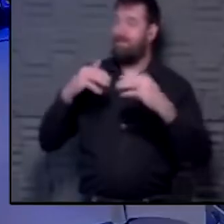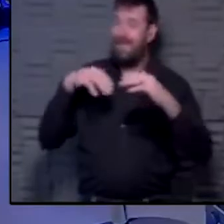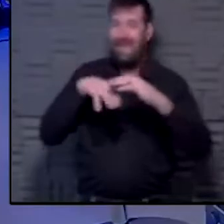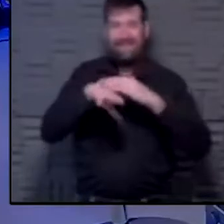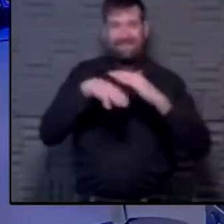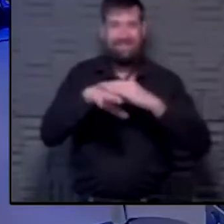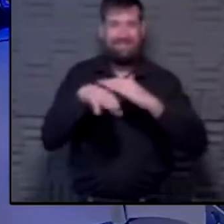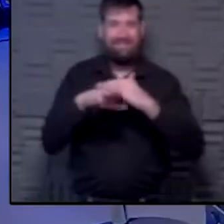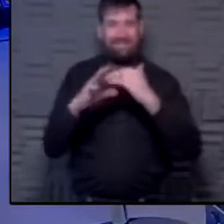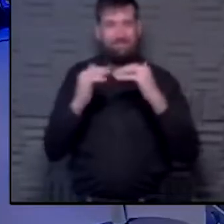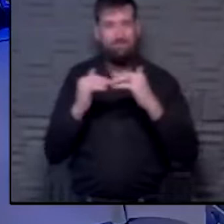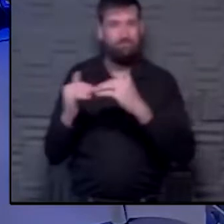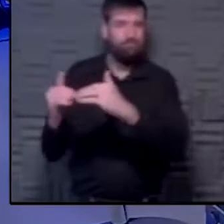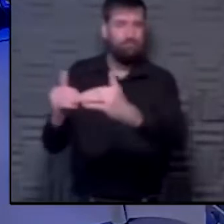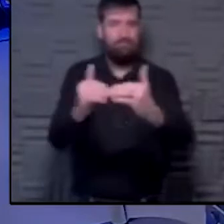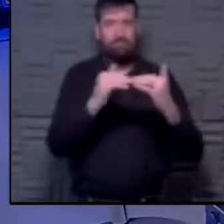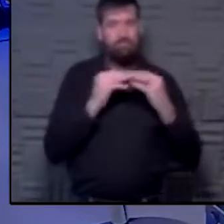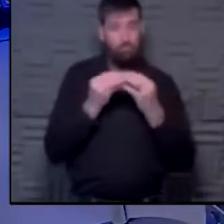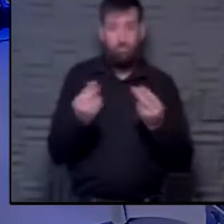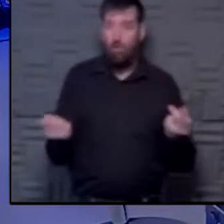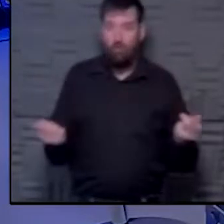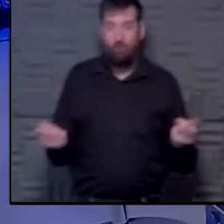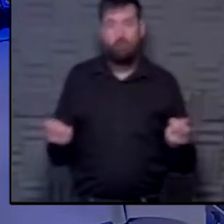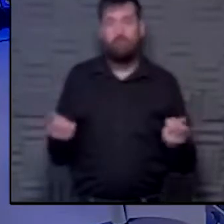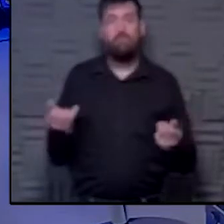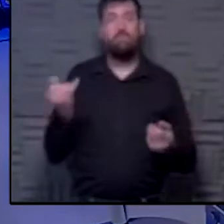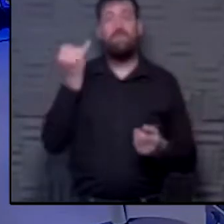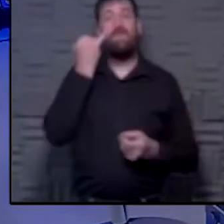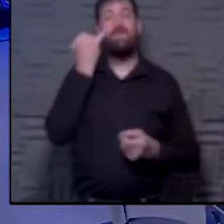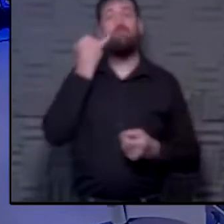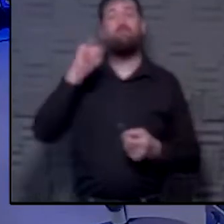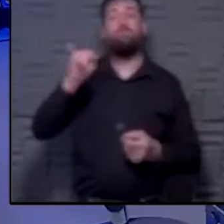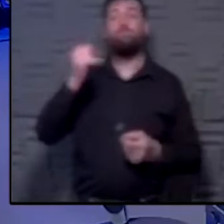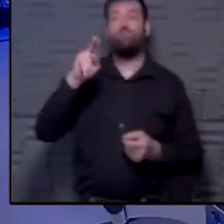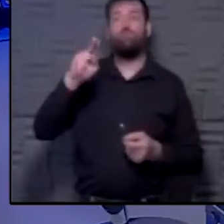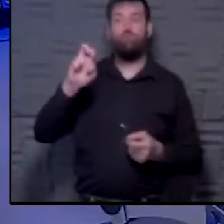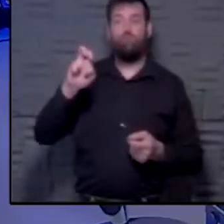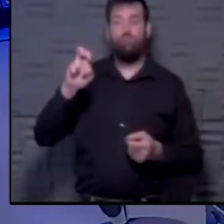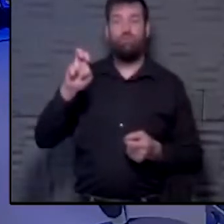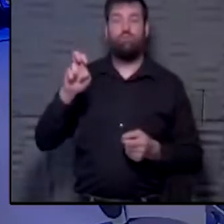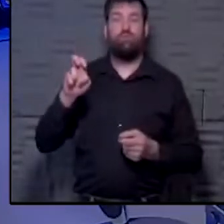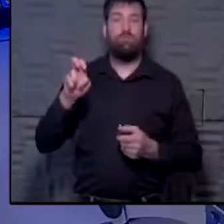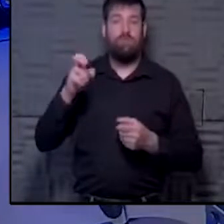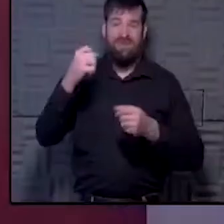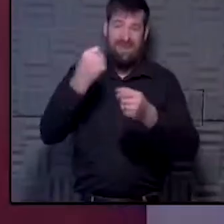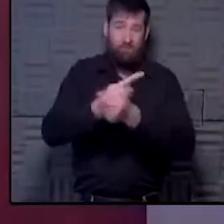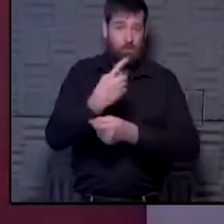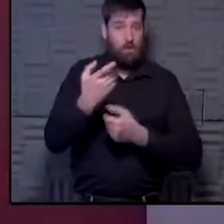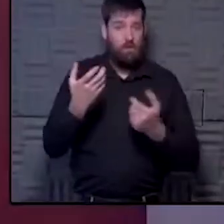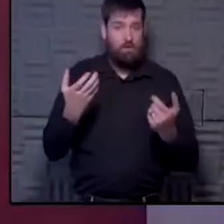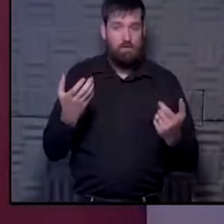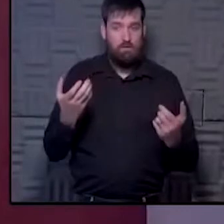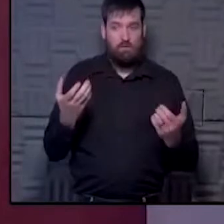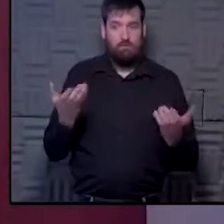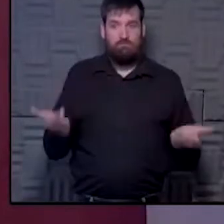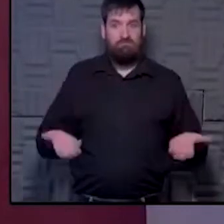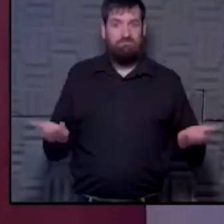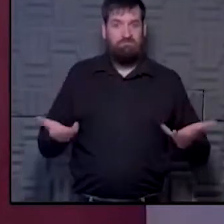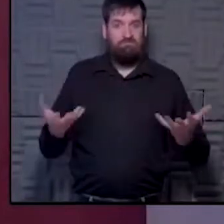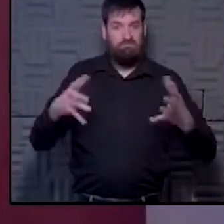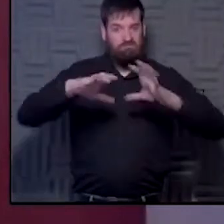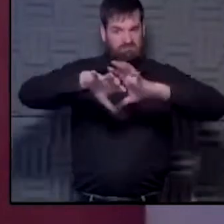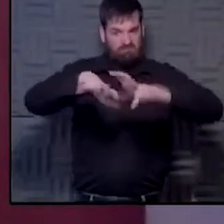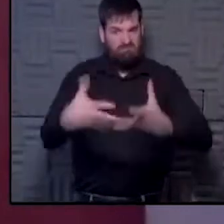of access is resolved, if we get to June and everyone, at least in this society, has